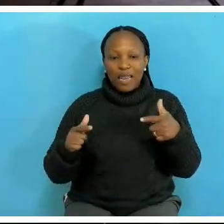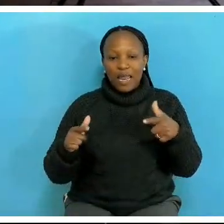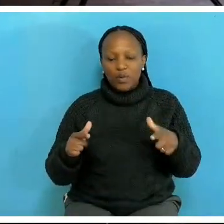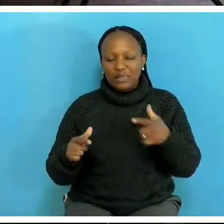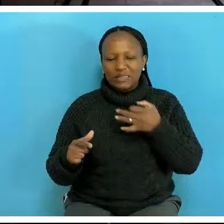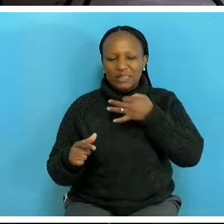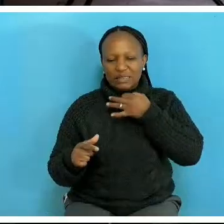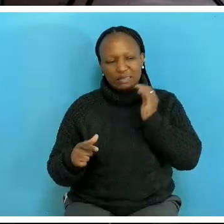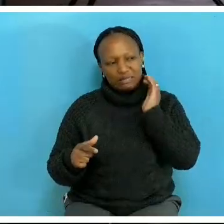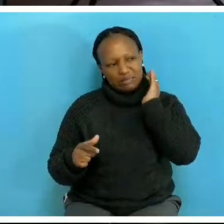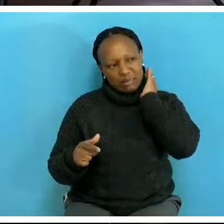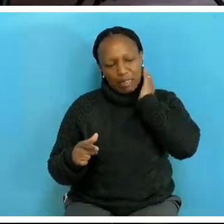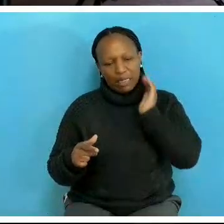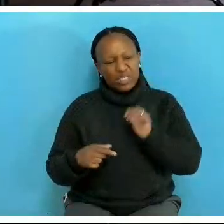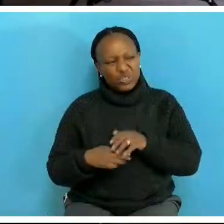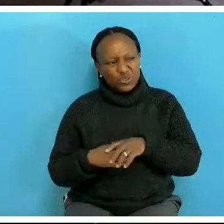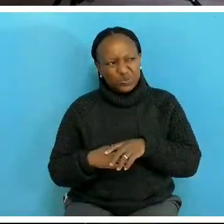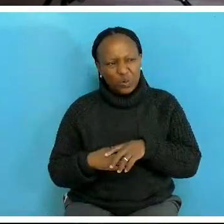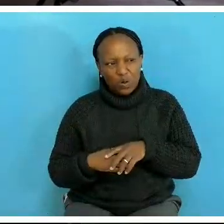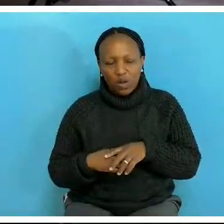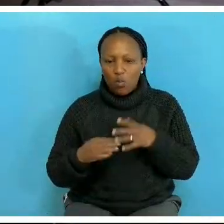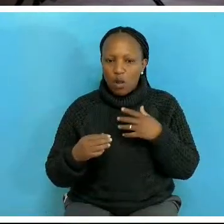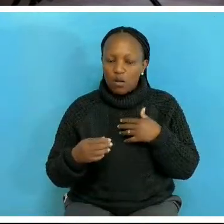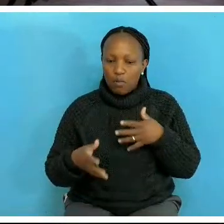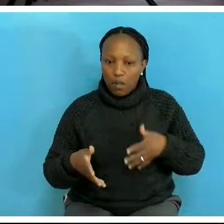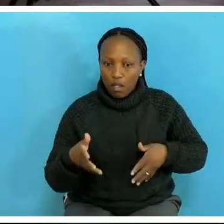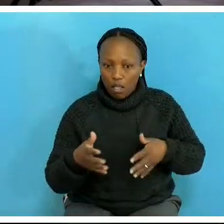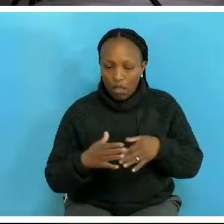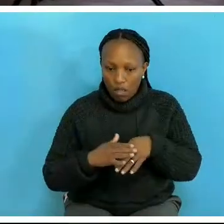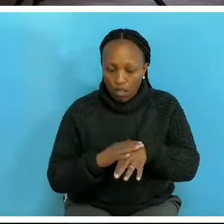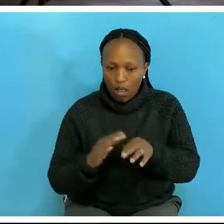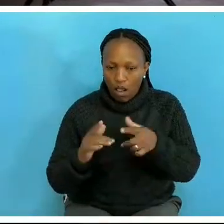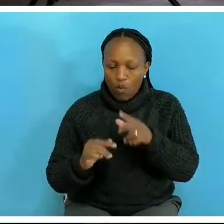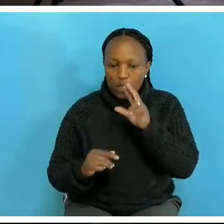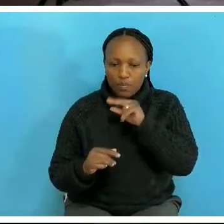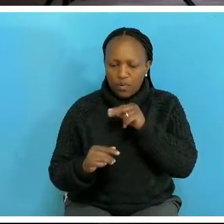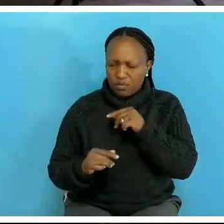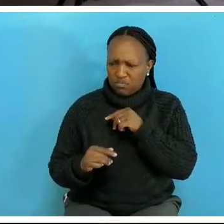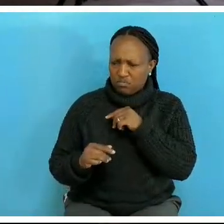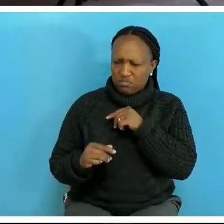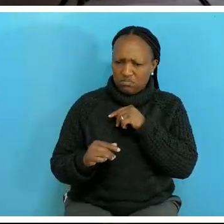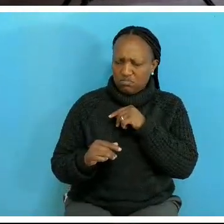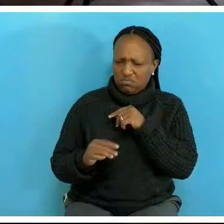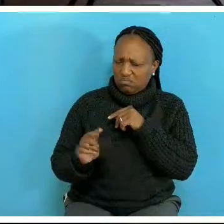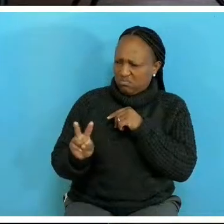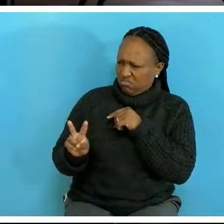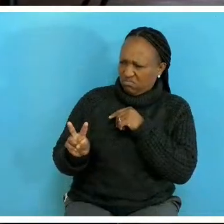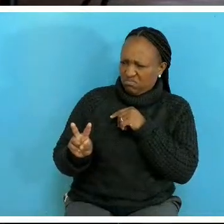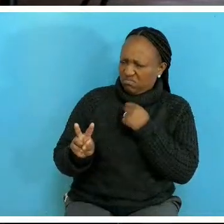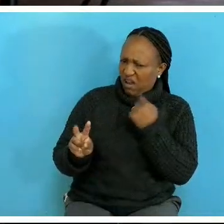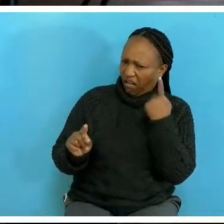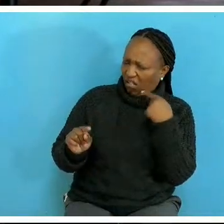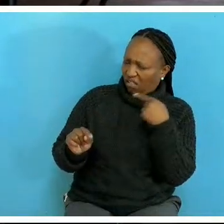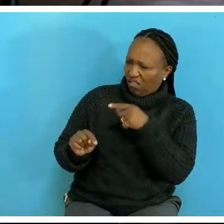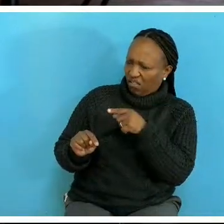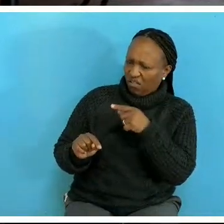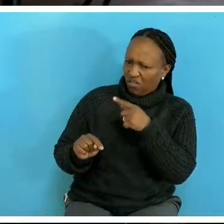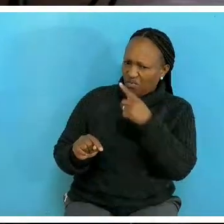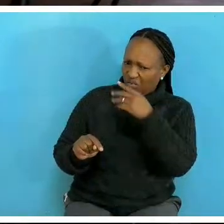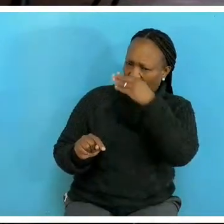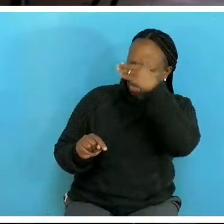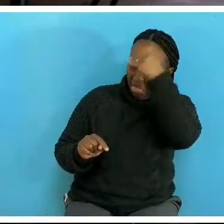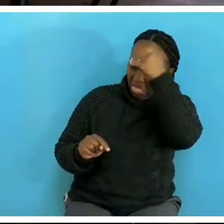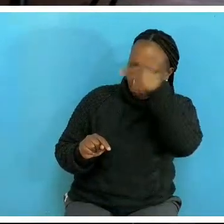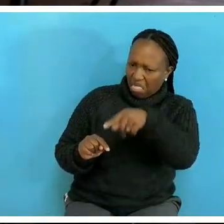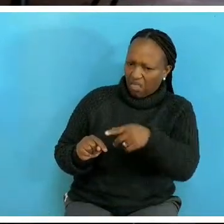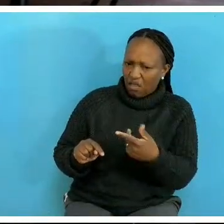English. Yeah, and when I walk in and I speak my home language, someone just looks at me as if like I'm crazy or I'm not intelligent. Yes, I'm not